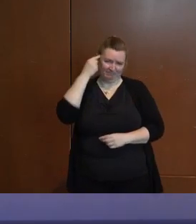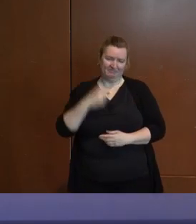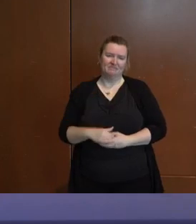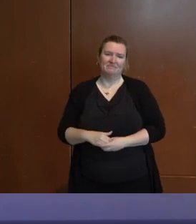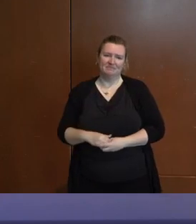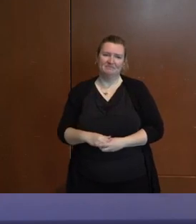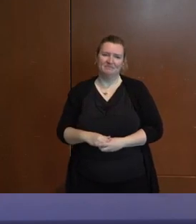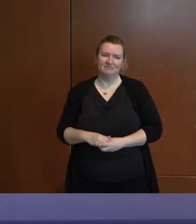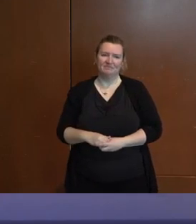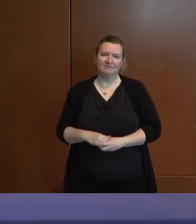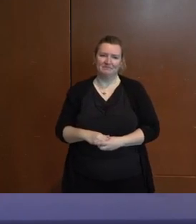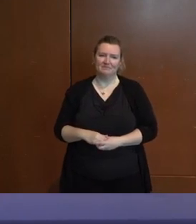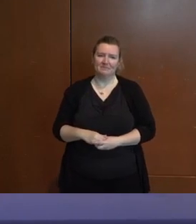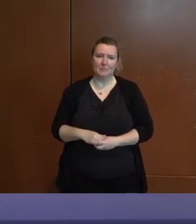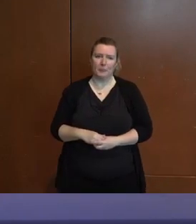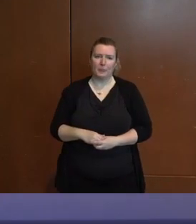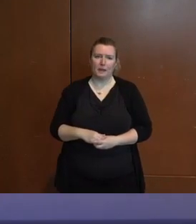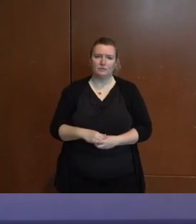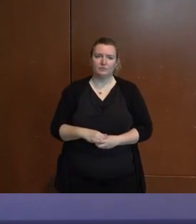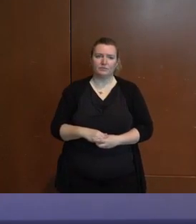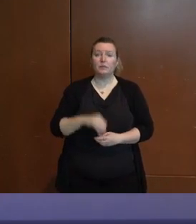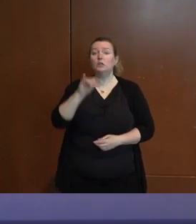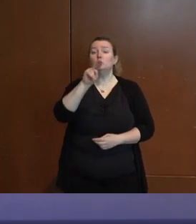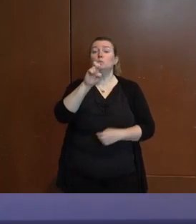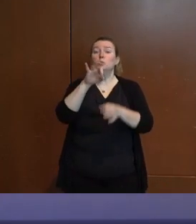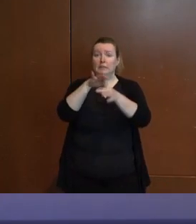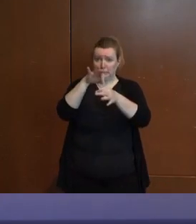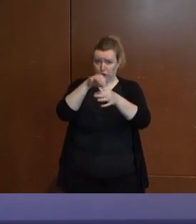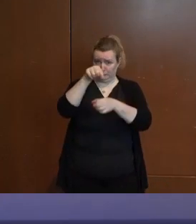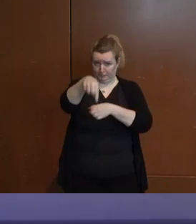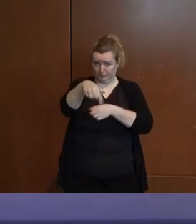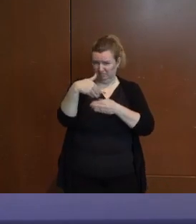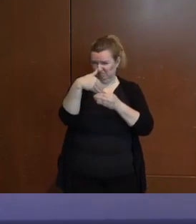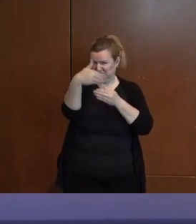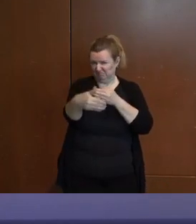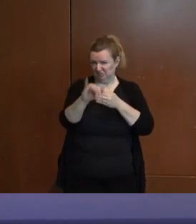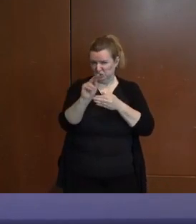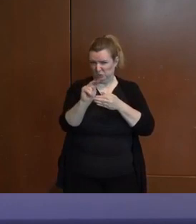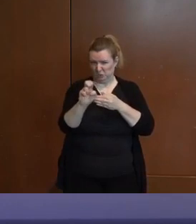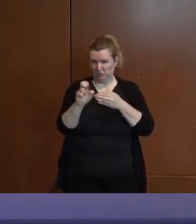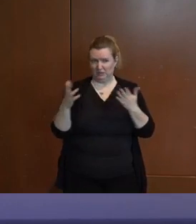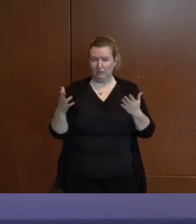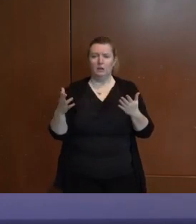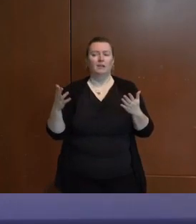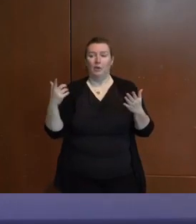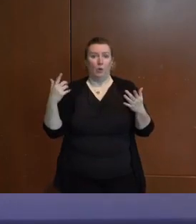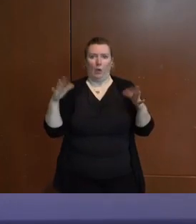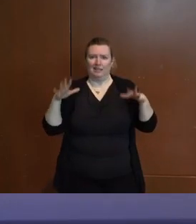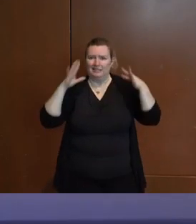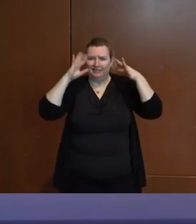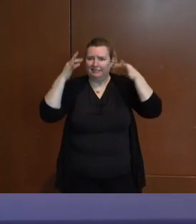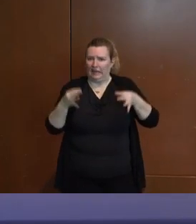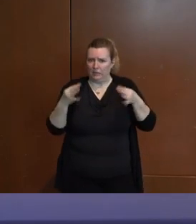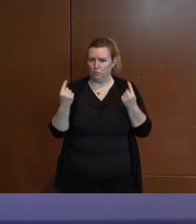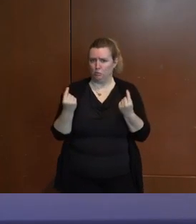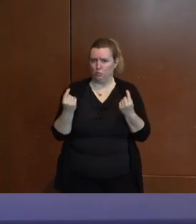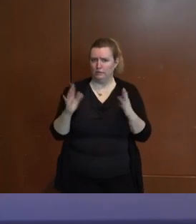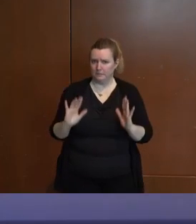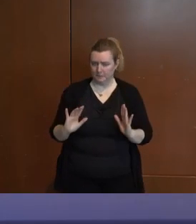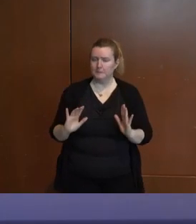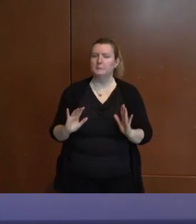we respect each and every one of you. I think we thought after the last time you asked the question about our timeline, we have a very different timeline